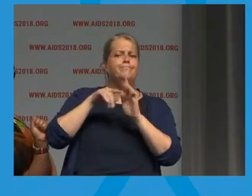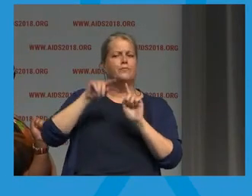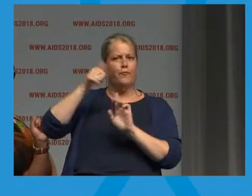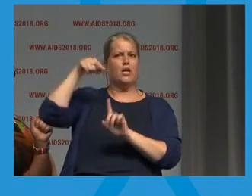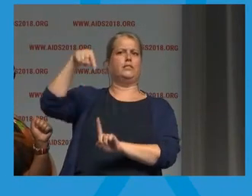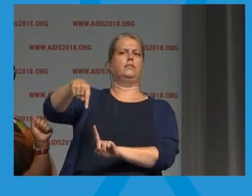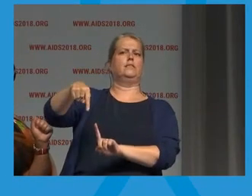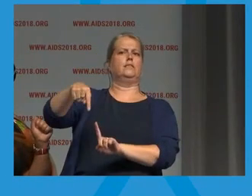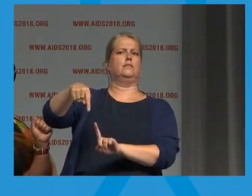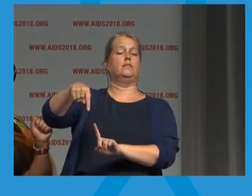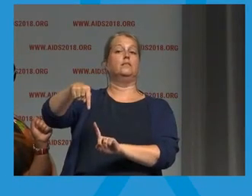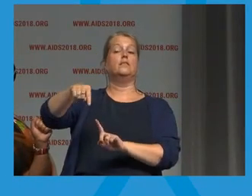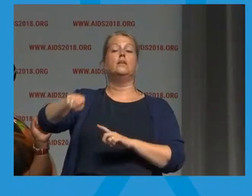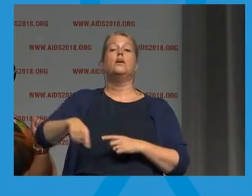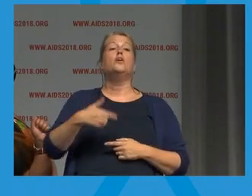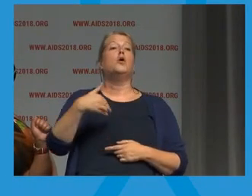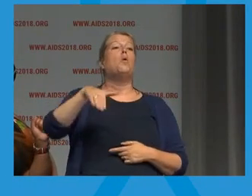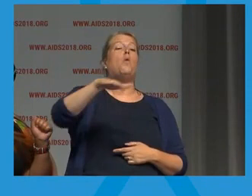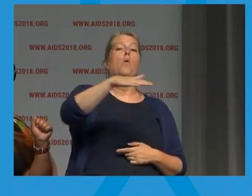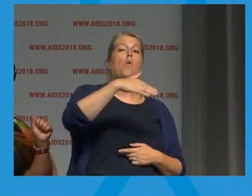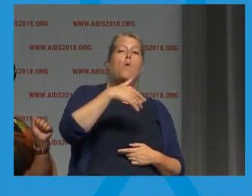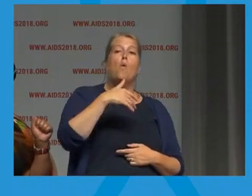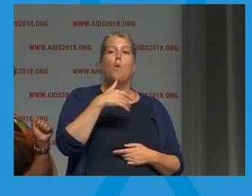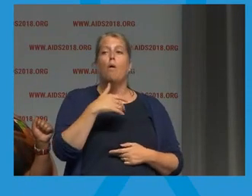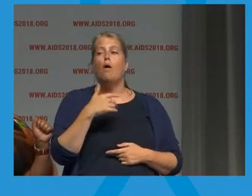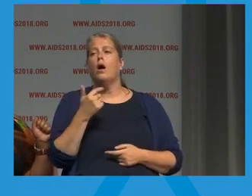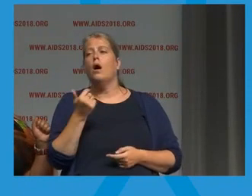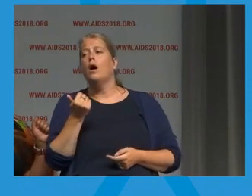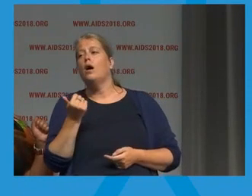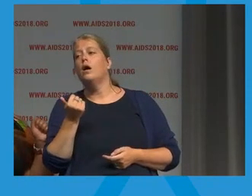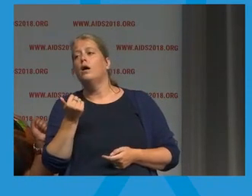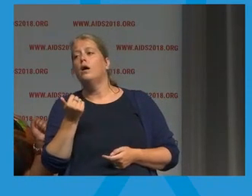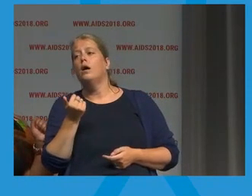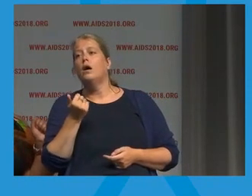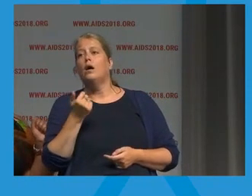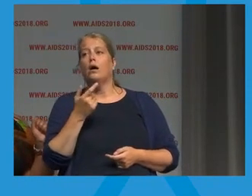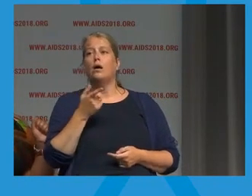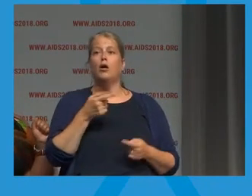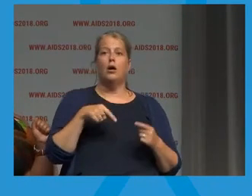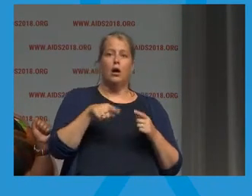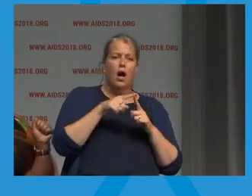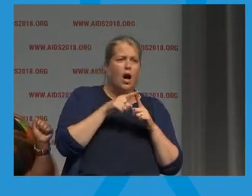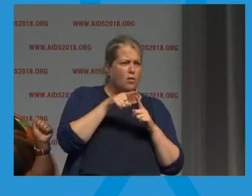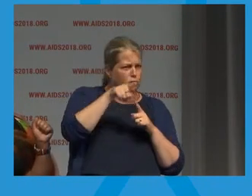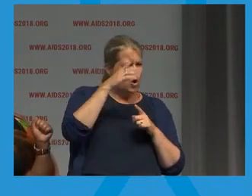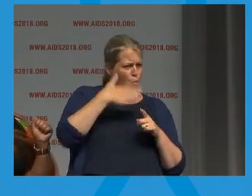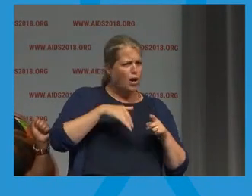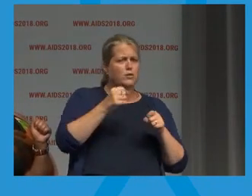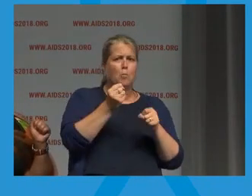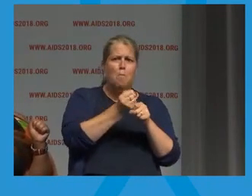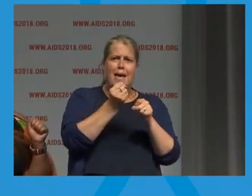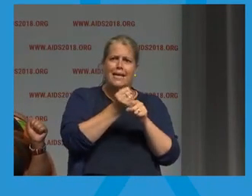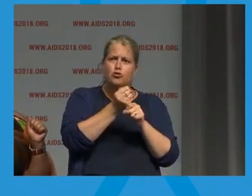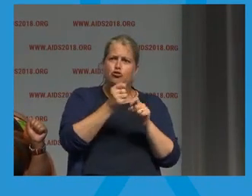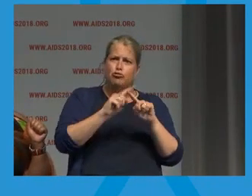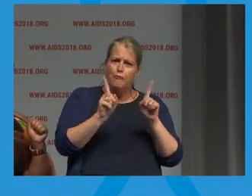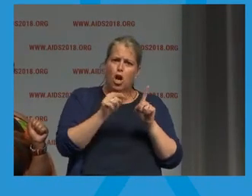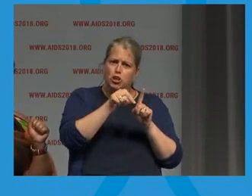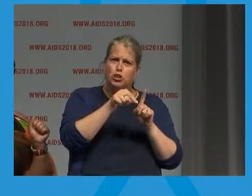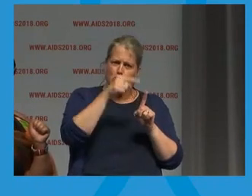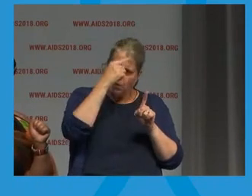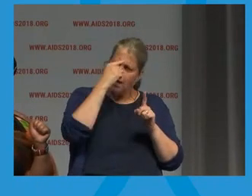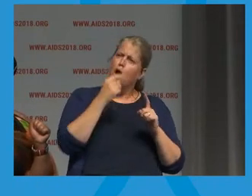Put them first when you are judging, when you have made a difference. And all